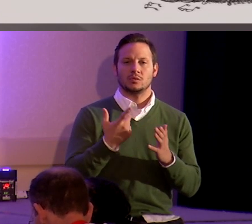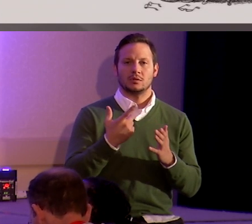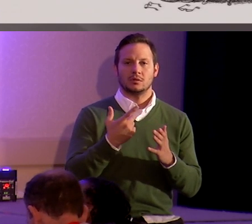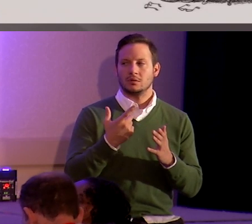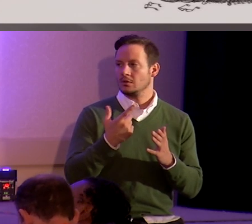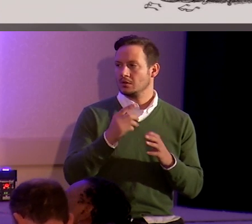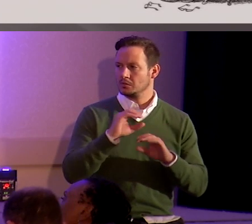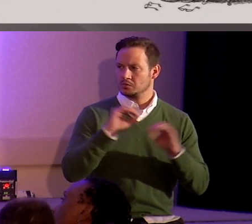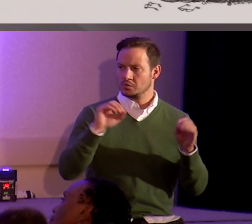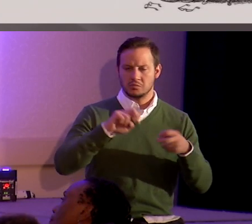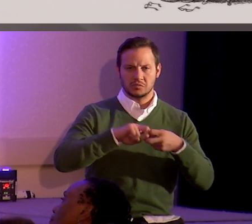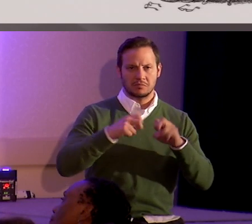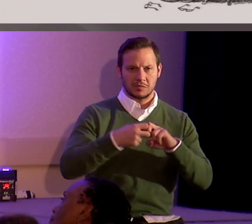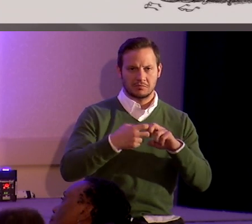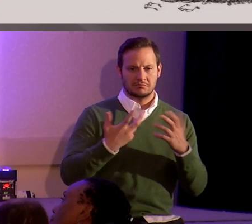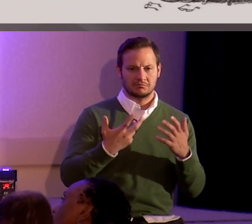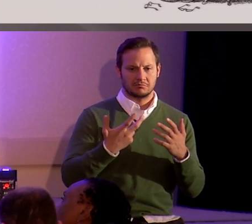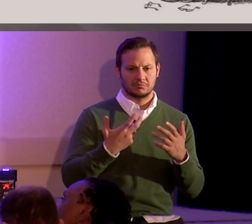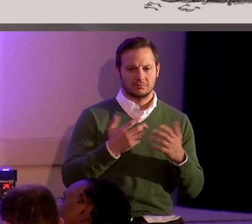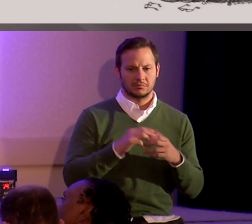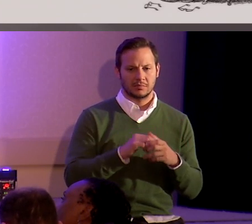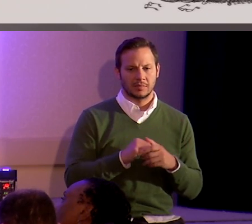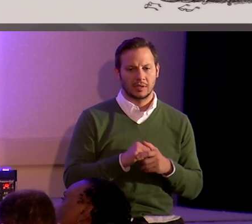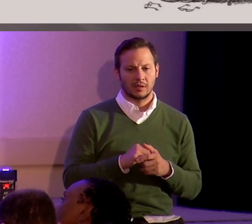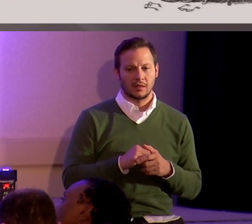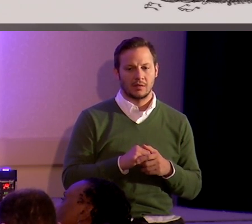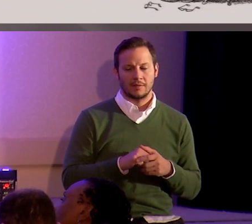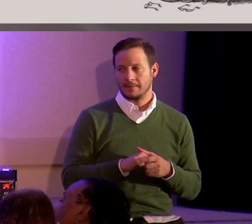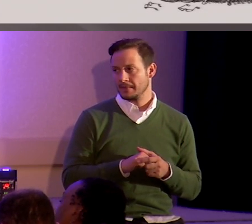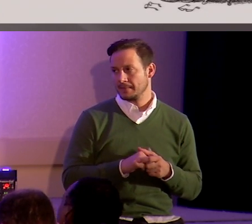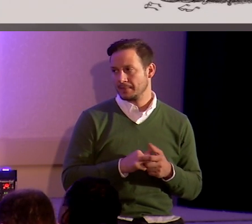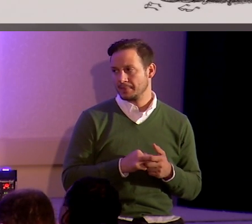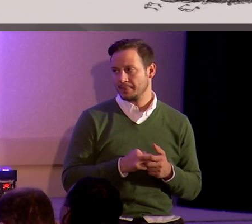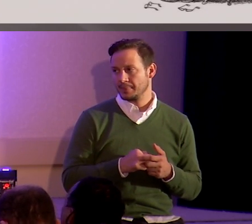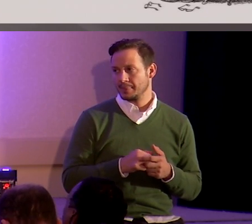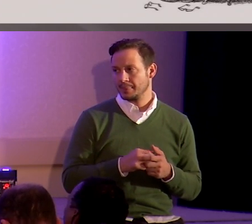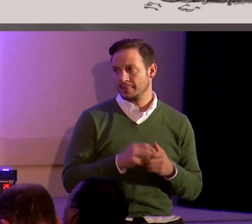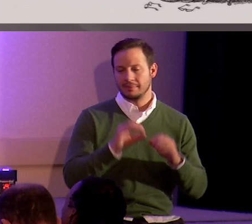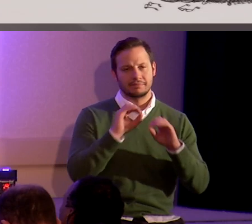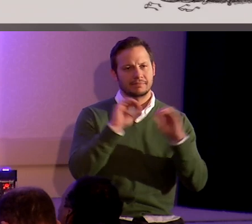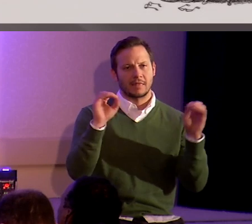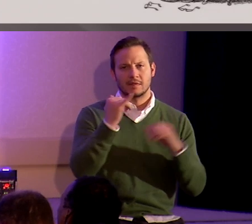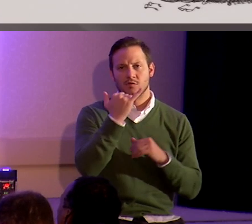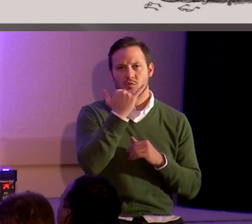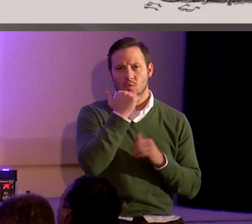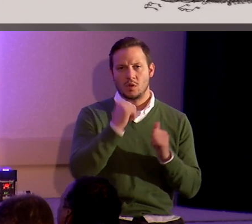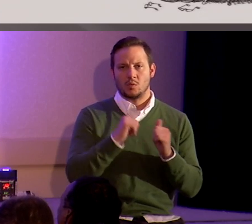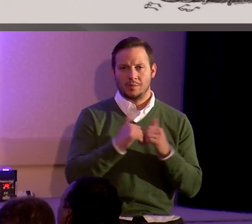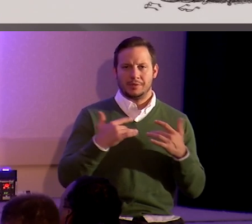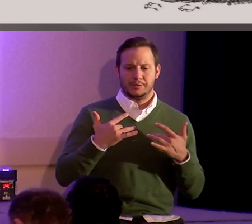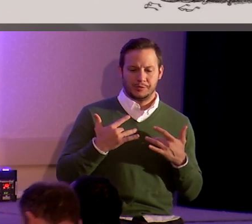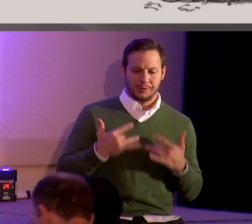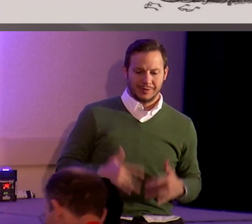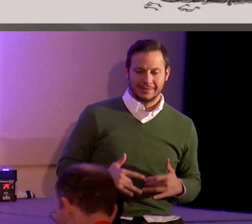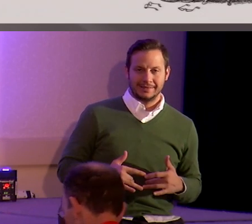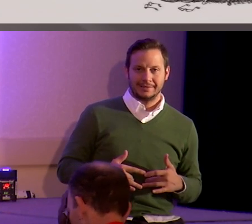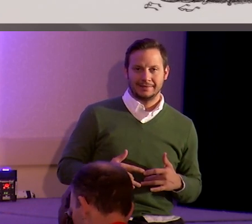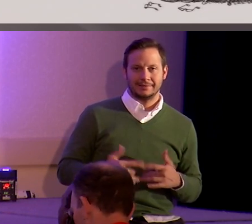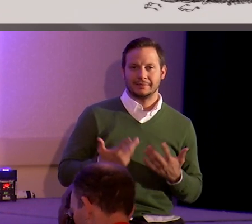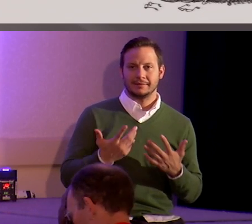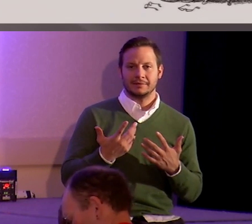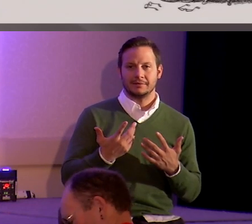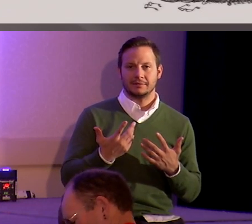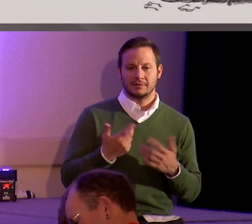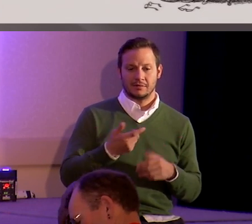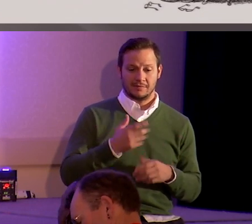real problematic with nude protest itself. There is nothing wrong with nudity in and of itself. That